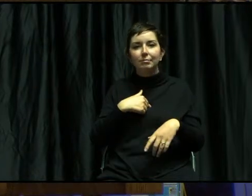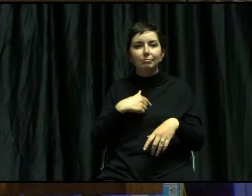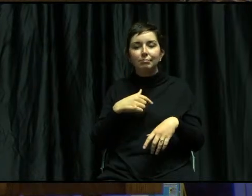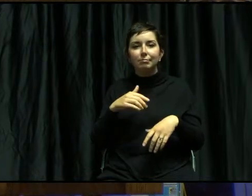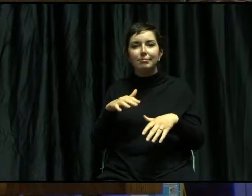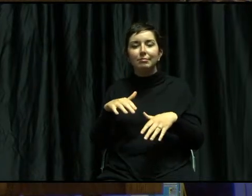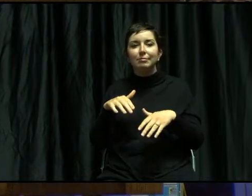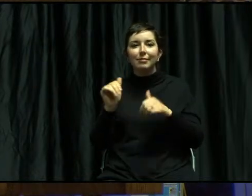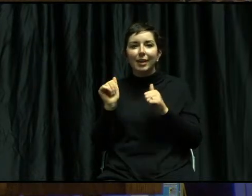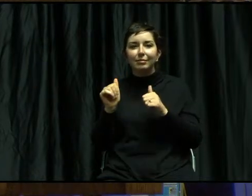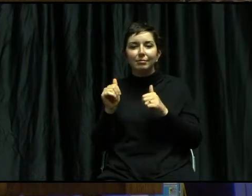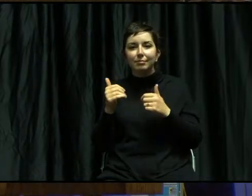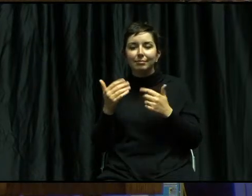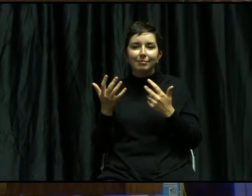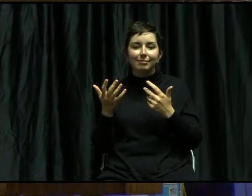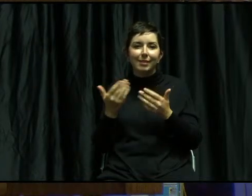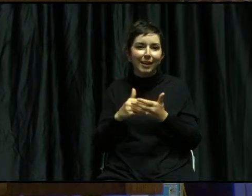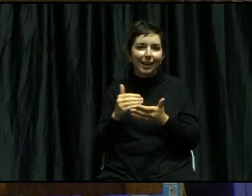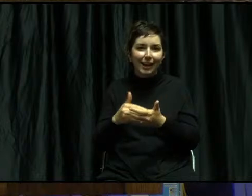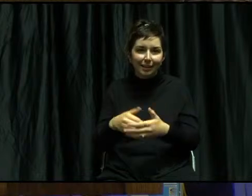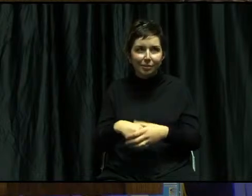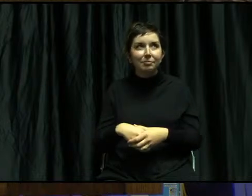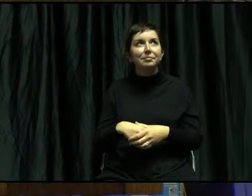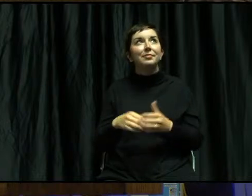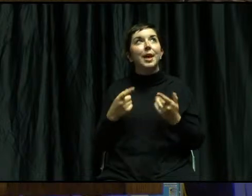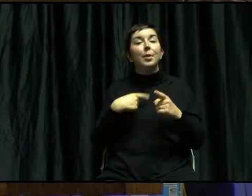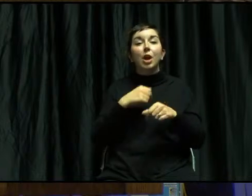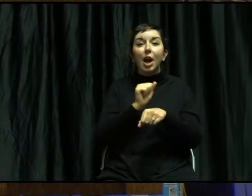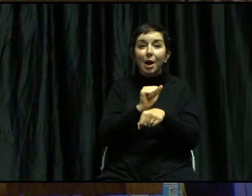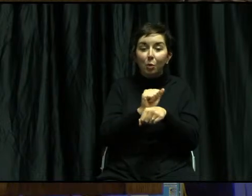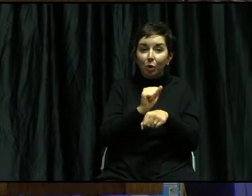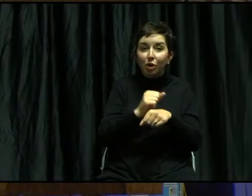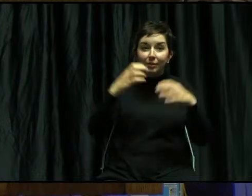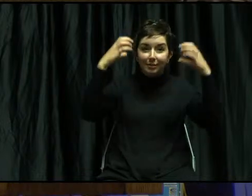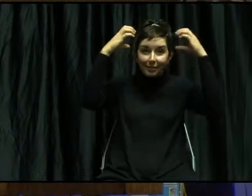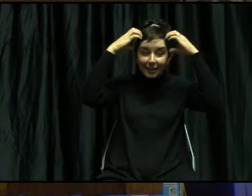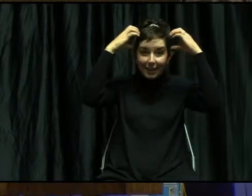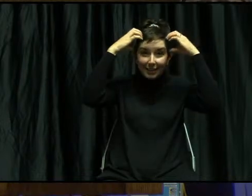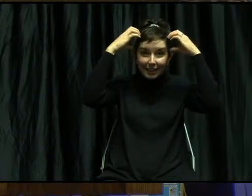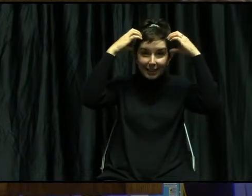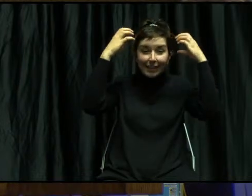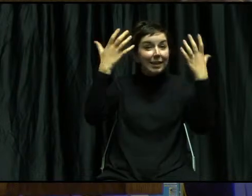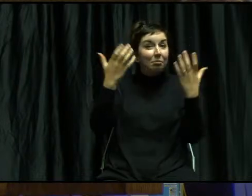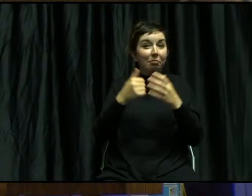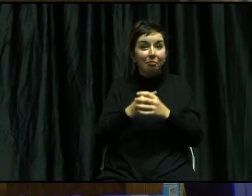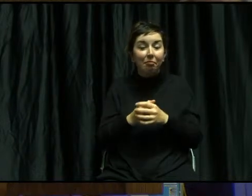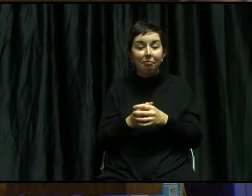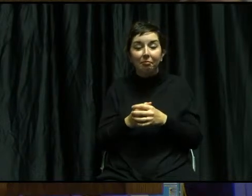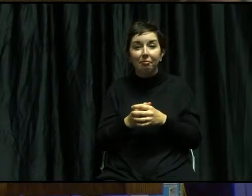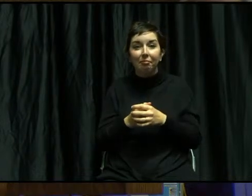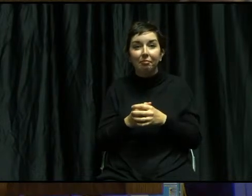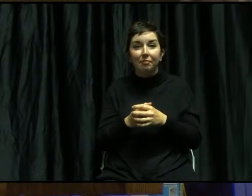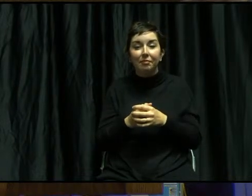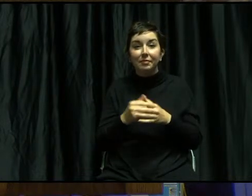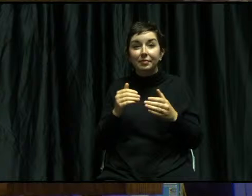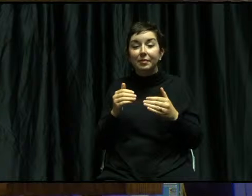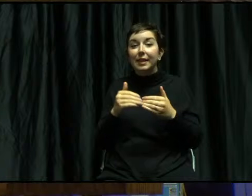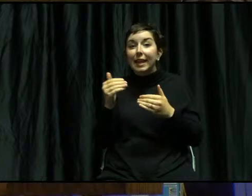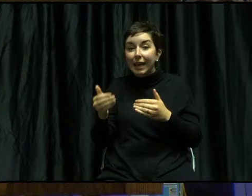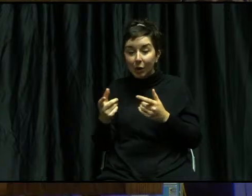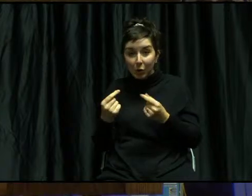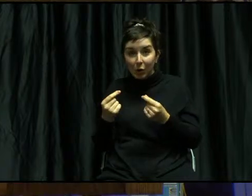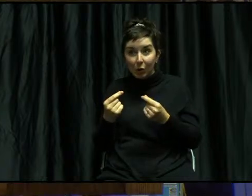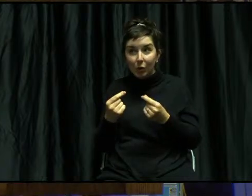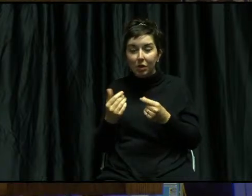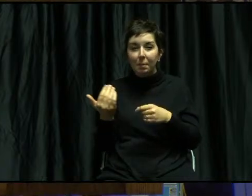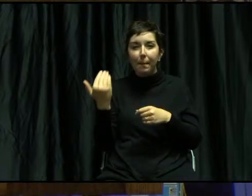2 or 3, working at Disney World and serving with AmeriCorps. And then, in the last